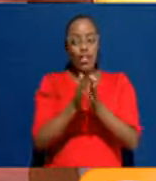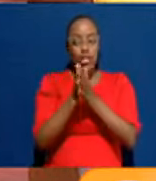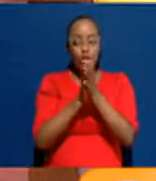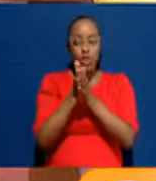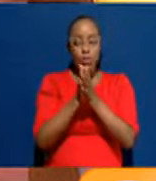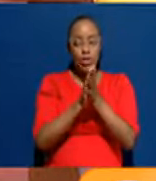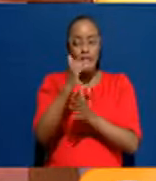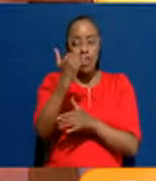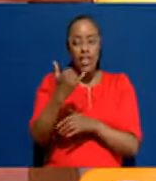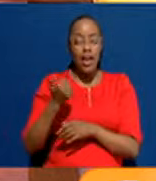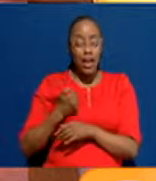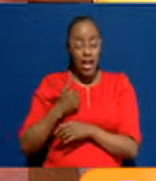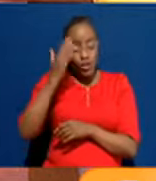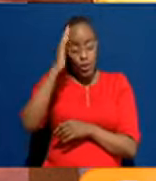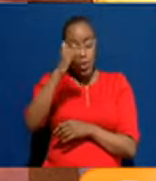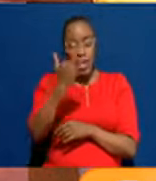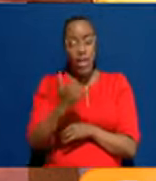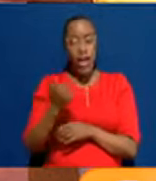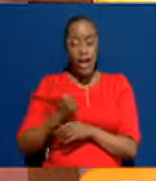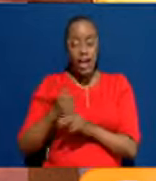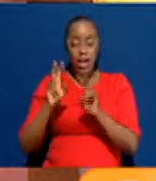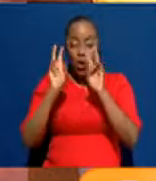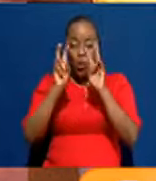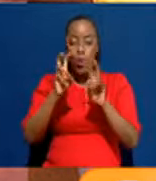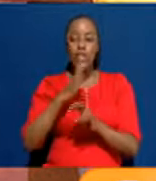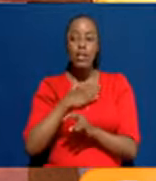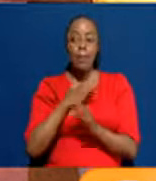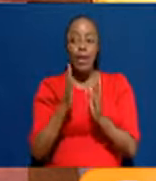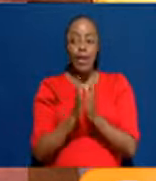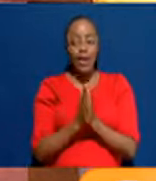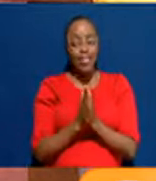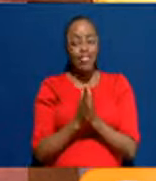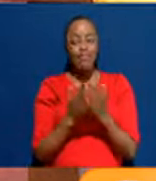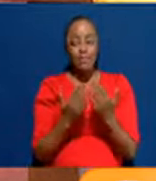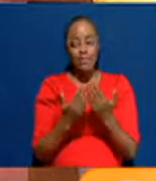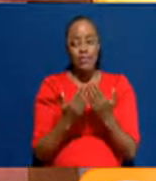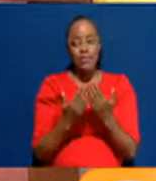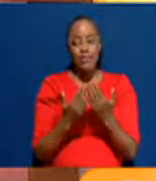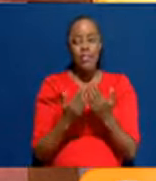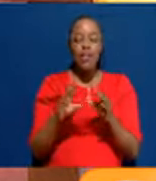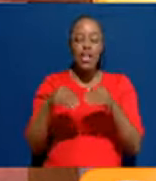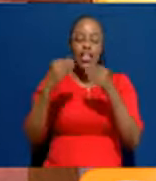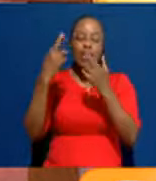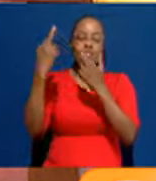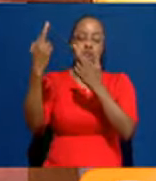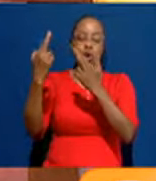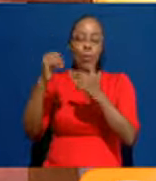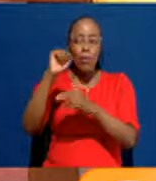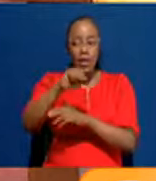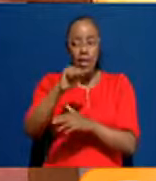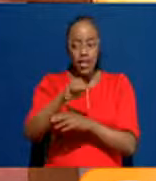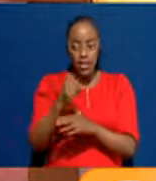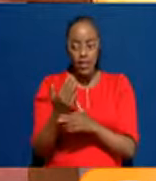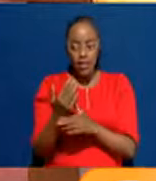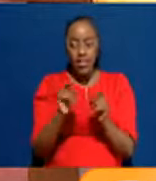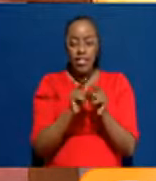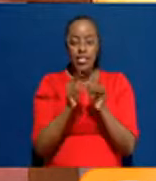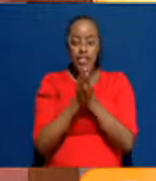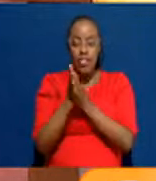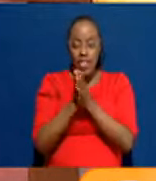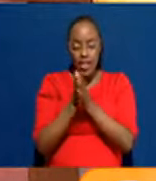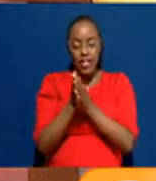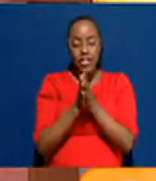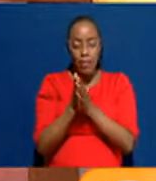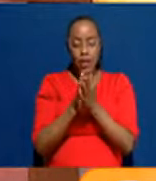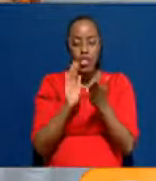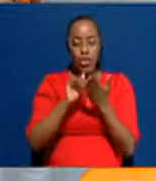girls. Najua young girls wameni watch and I just nimewa keep hope. Yeah. Yeah, na nimekuwa inspiration to many.